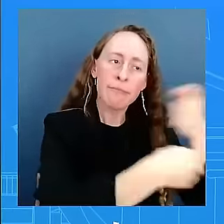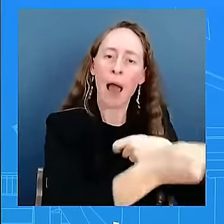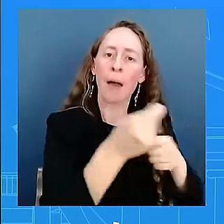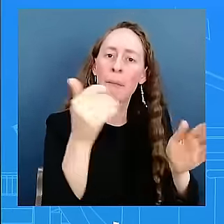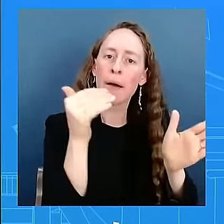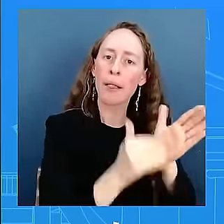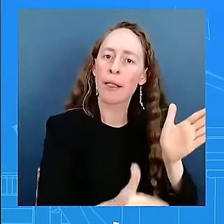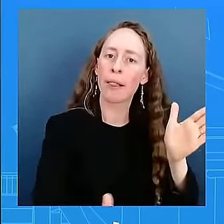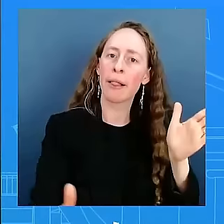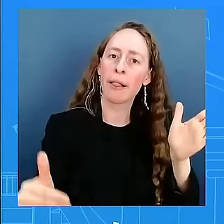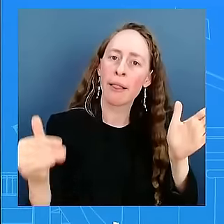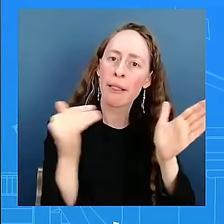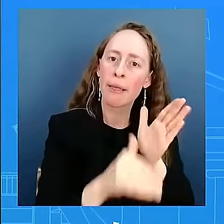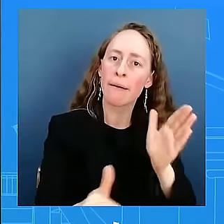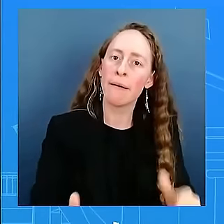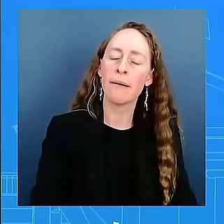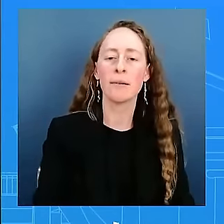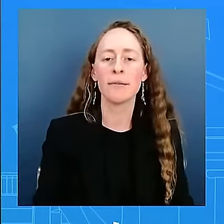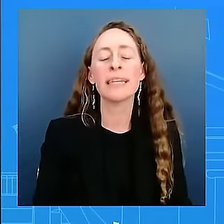these exchanges.